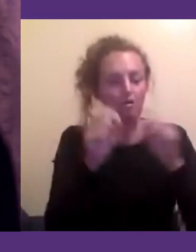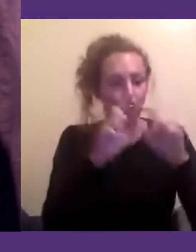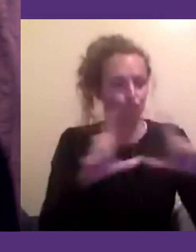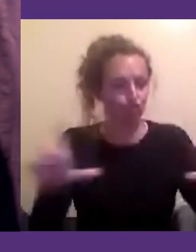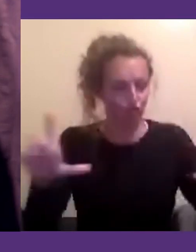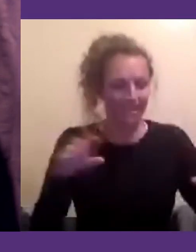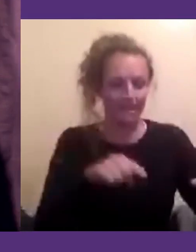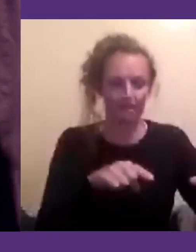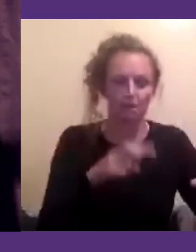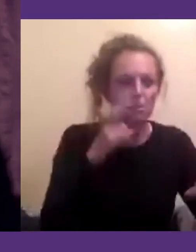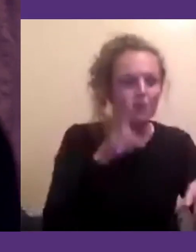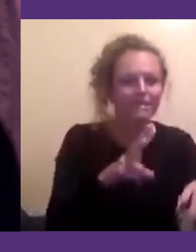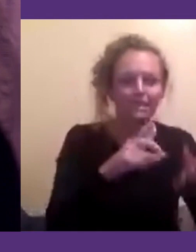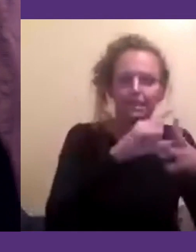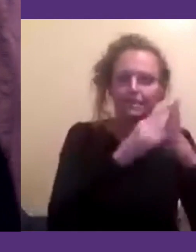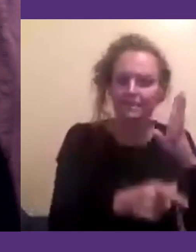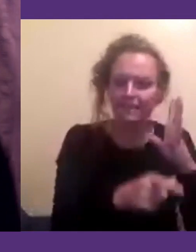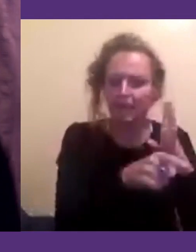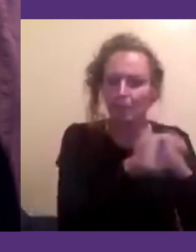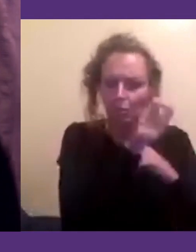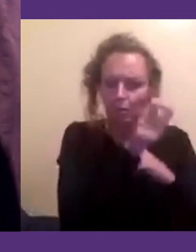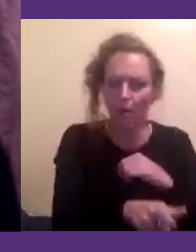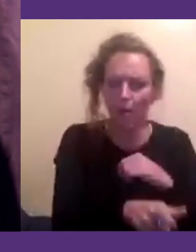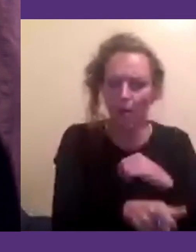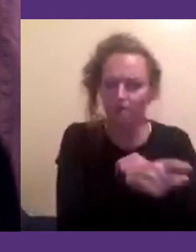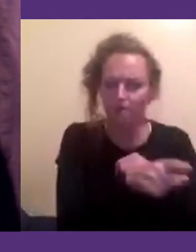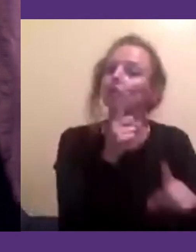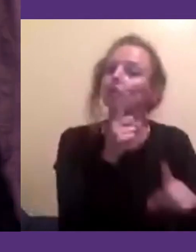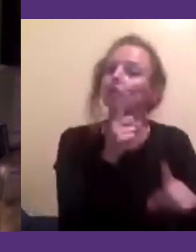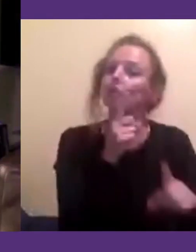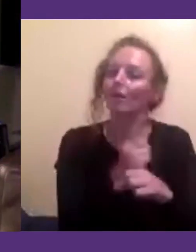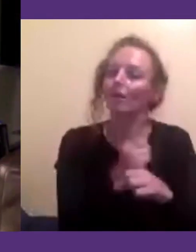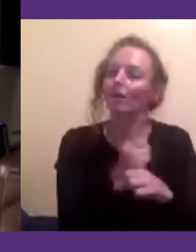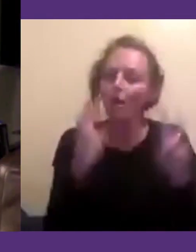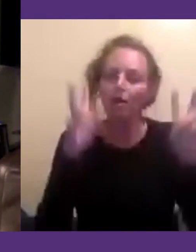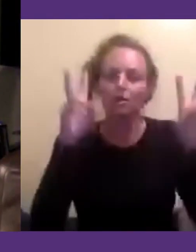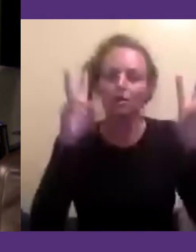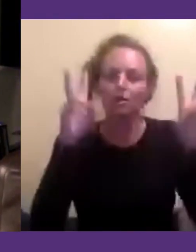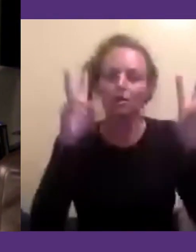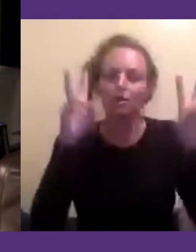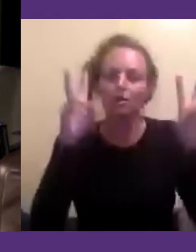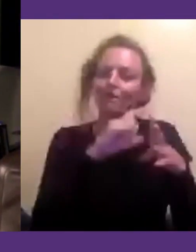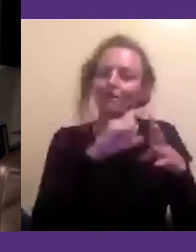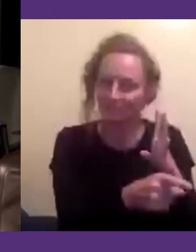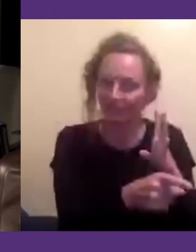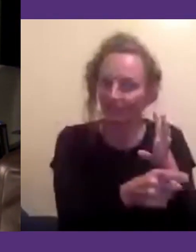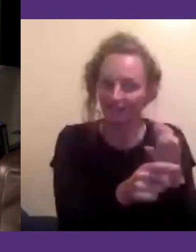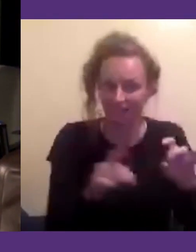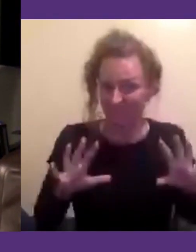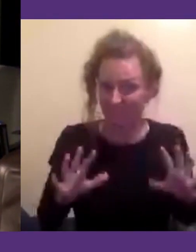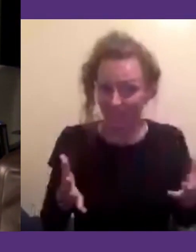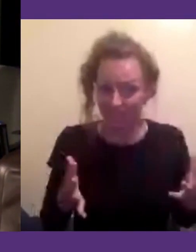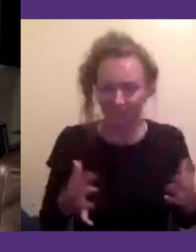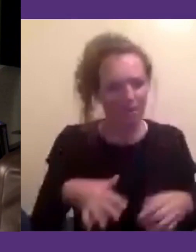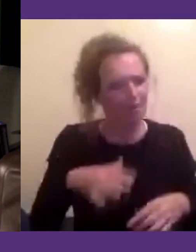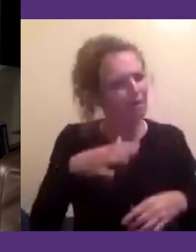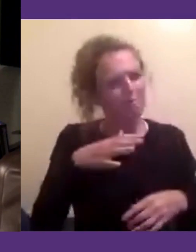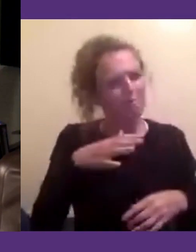pigeonholing disabled people to only talk about disability, because there's so much more that we are, that